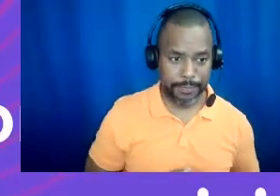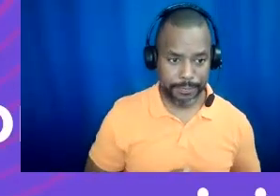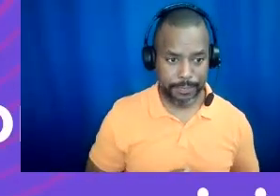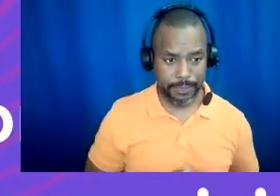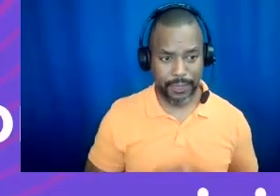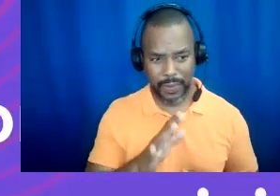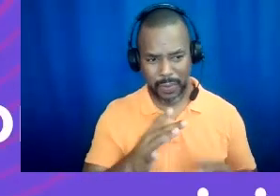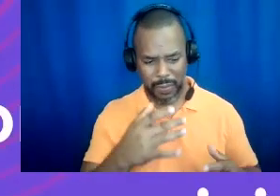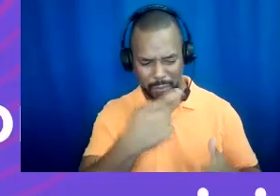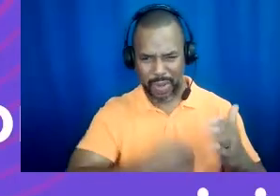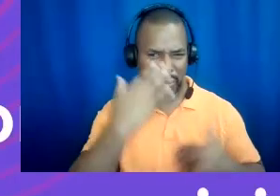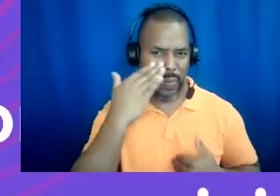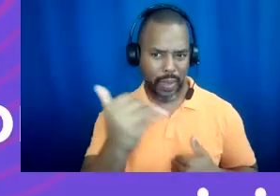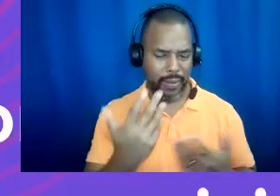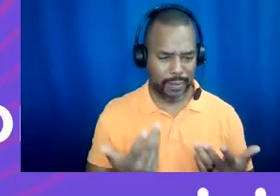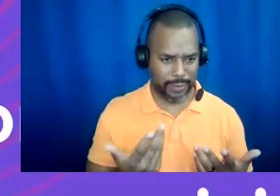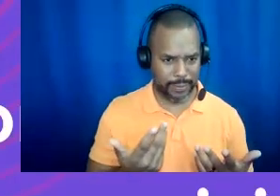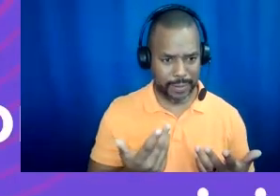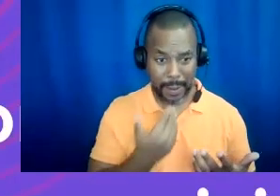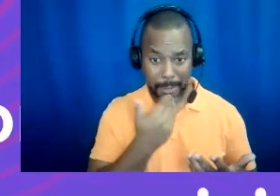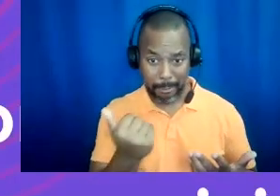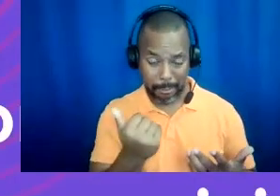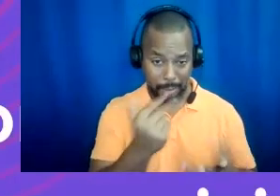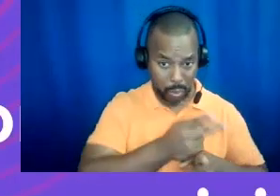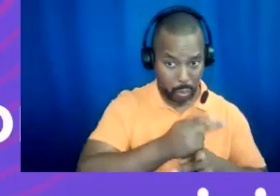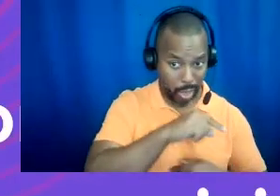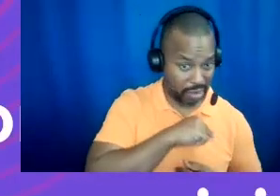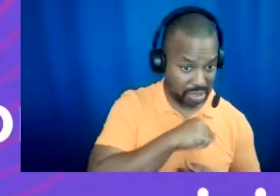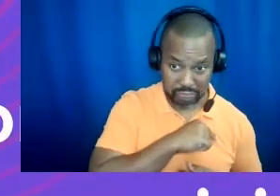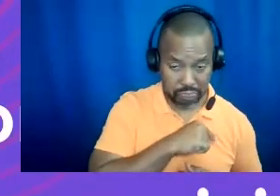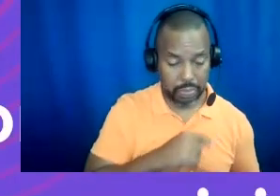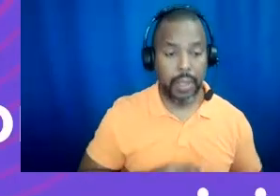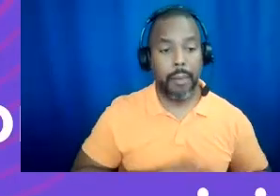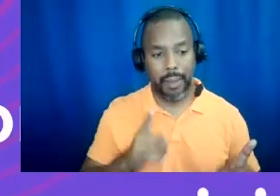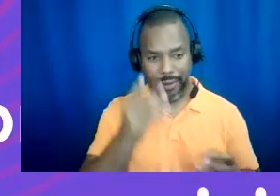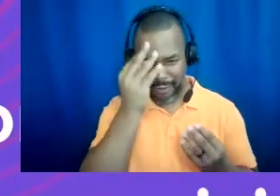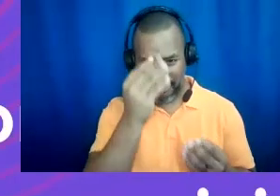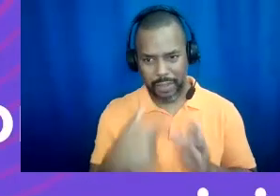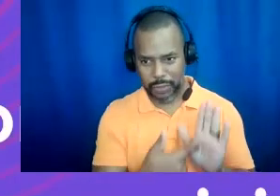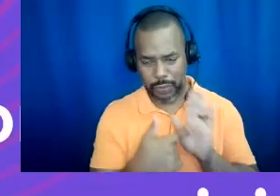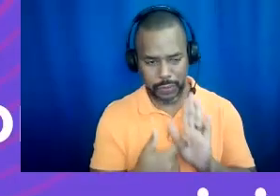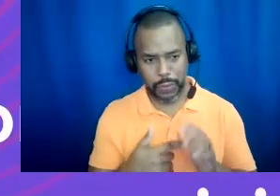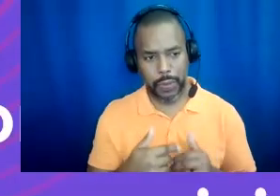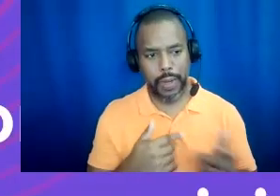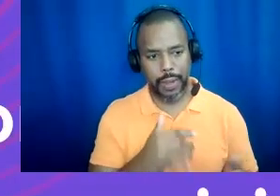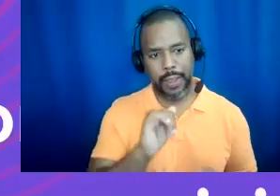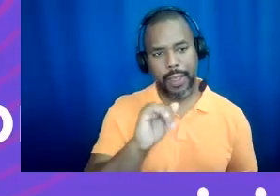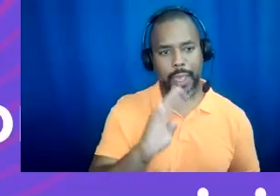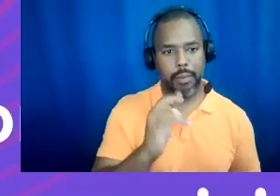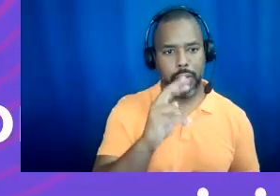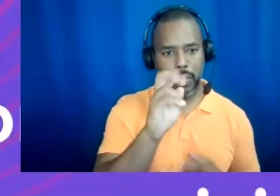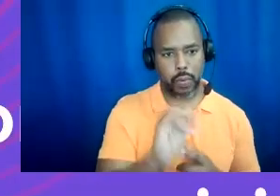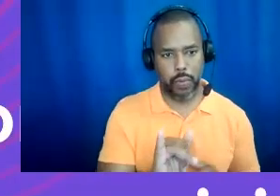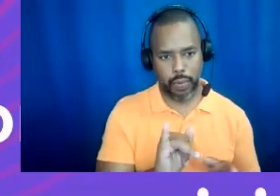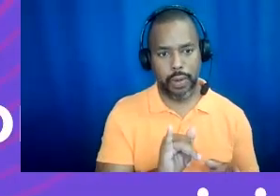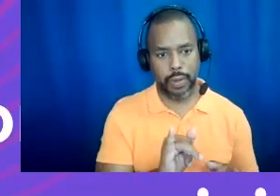price differences often aren't based on better quality or clinical outcome. Data shows that services at an ambulatory surgery center are